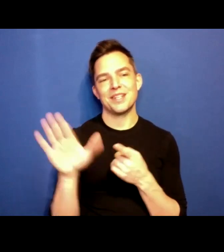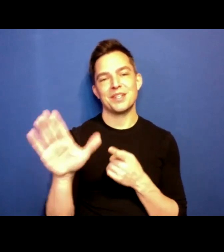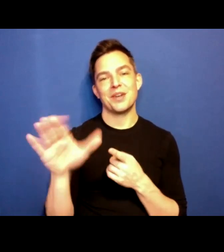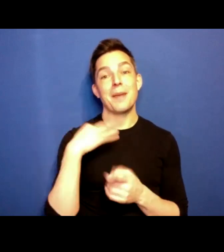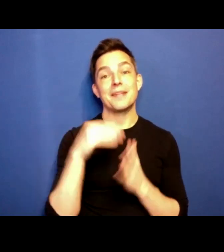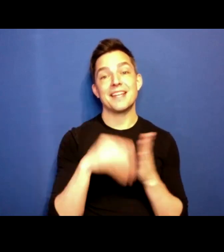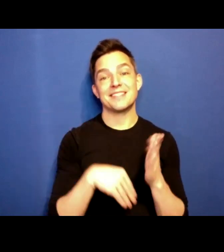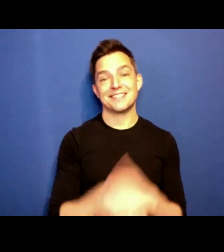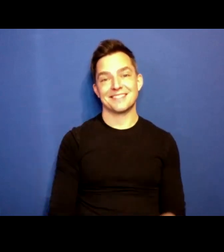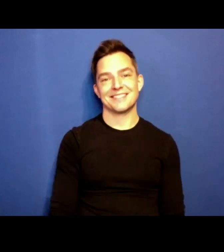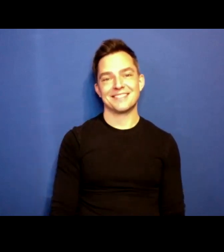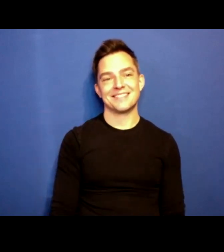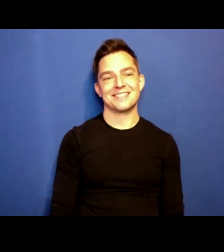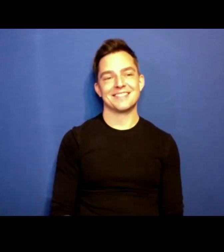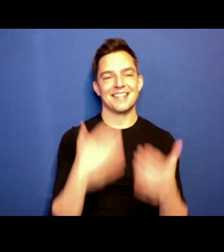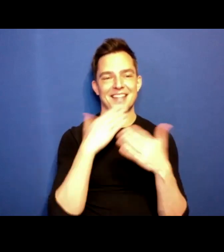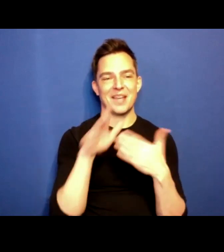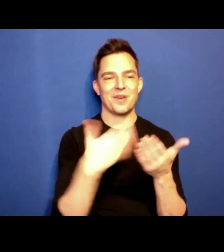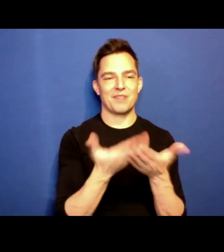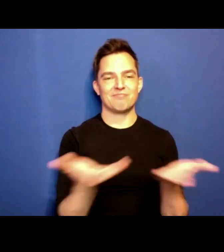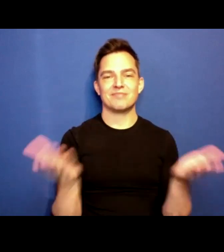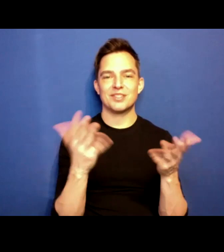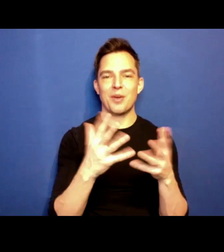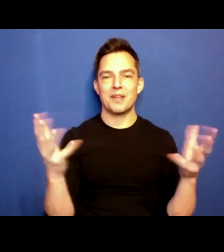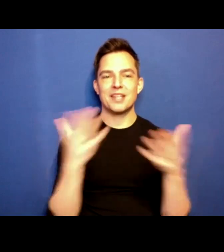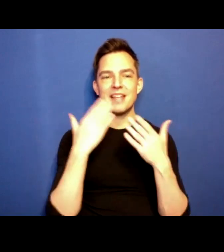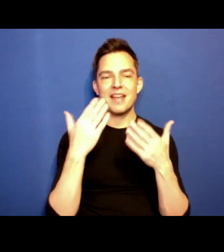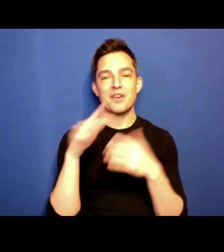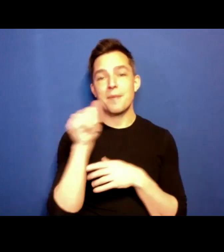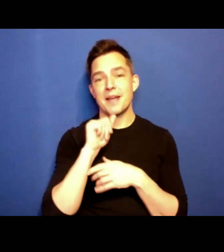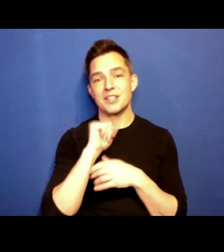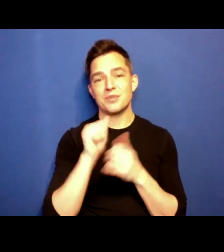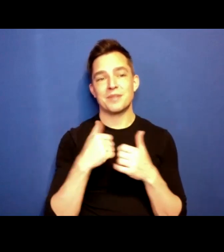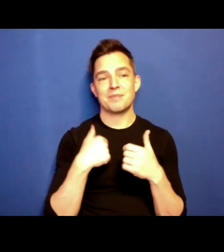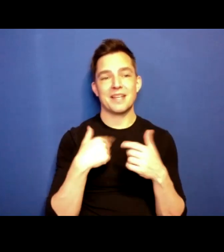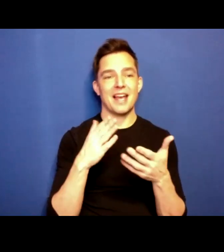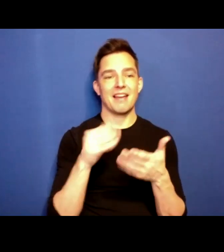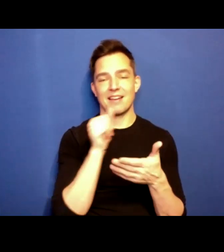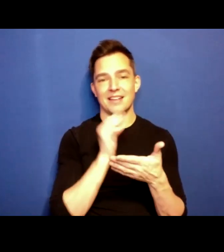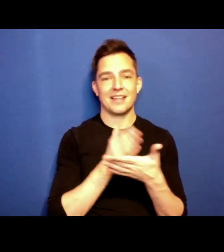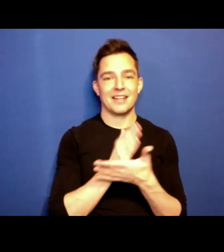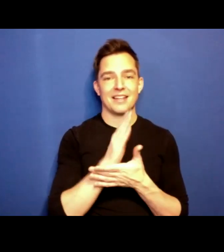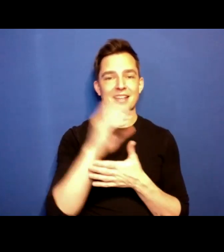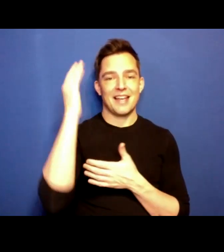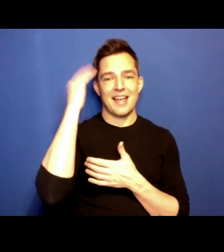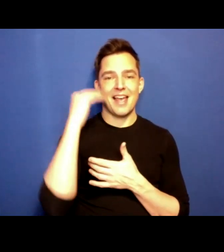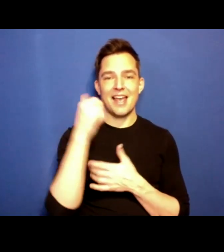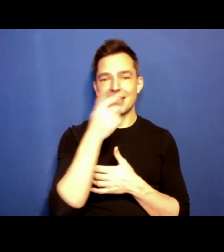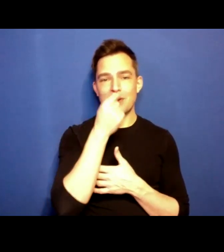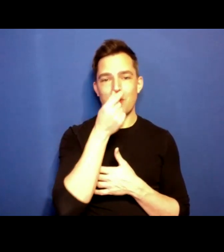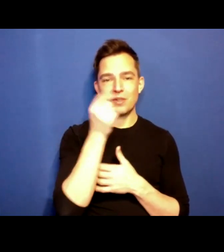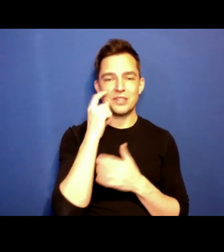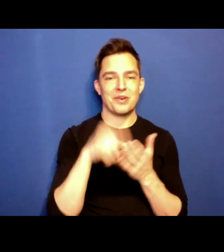application. Thank you all so much. Thank you also for your patience with me as I navigate a bit of a head cold, which you probably